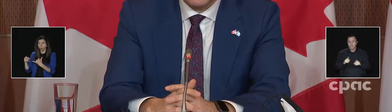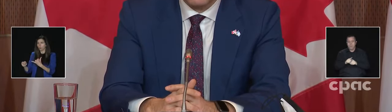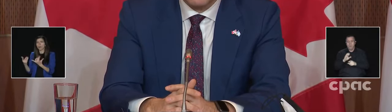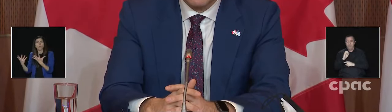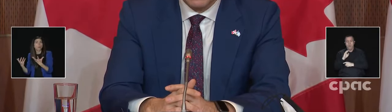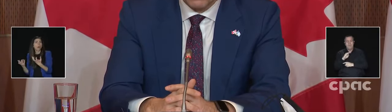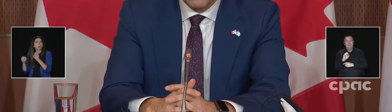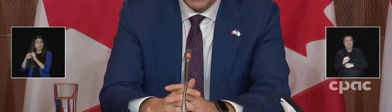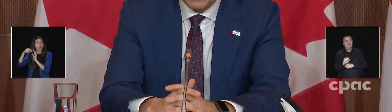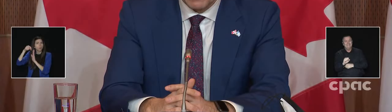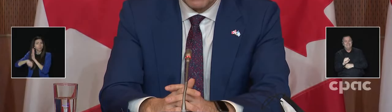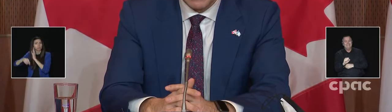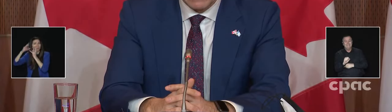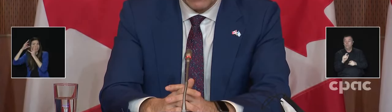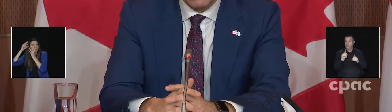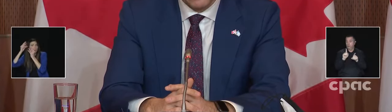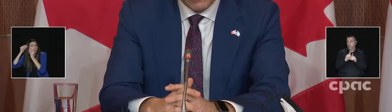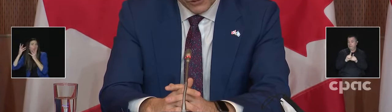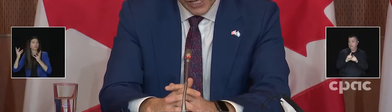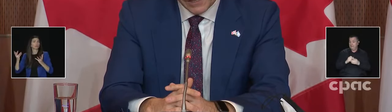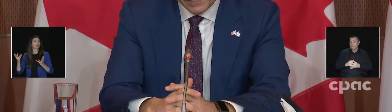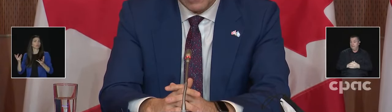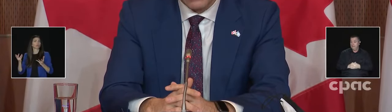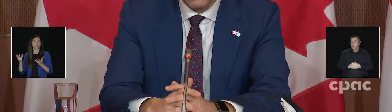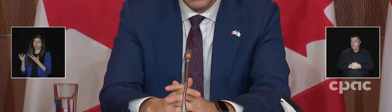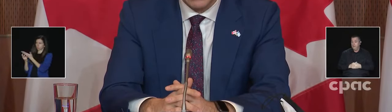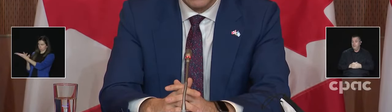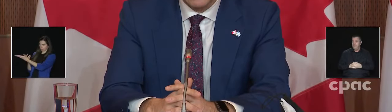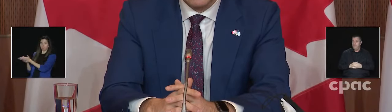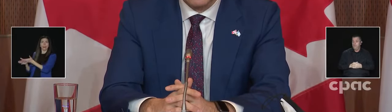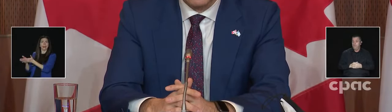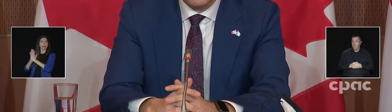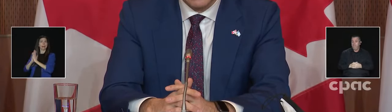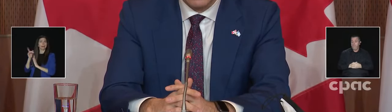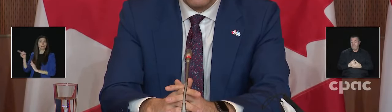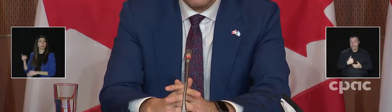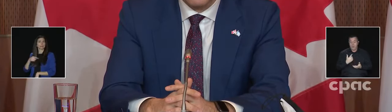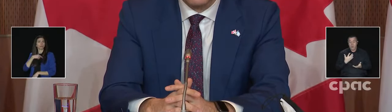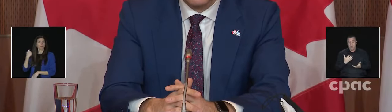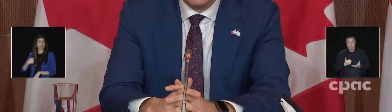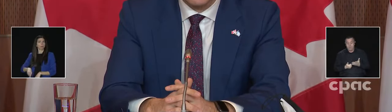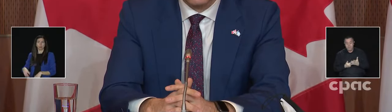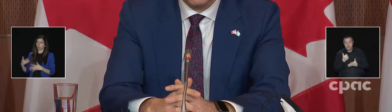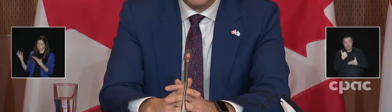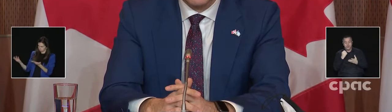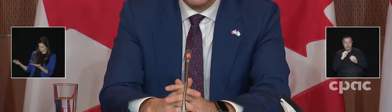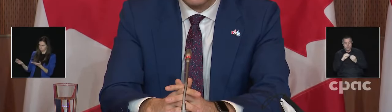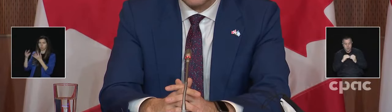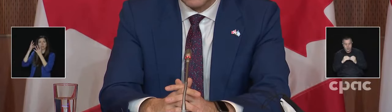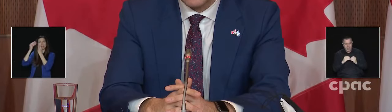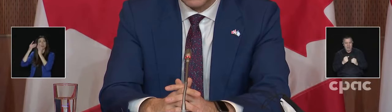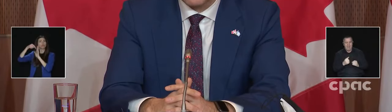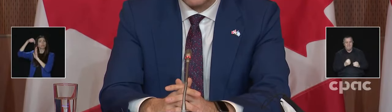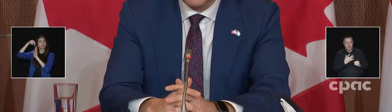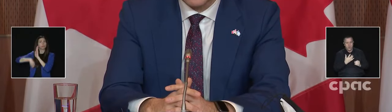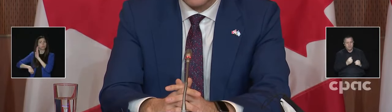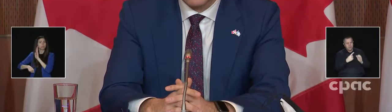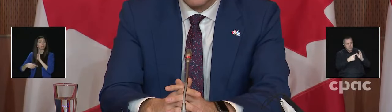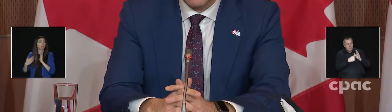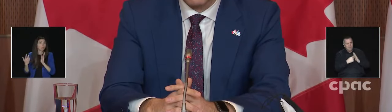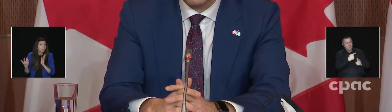data and more transparent evidence from China on where and how the COVID-19